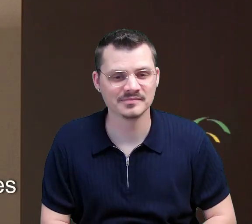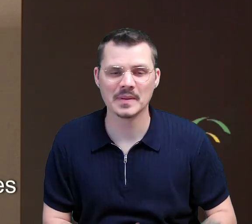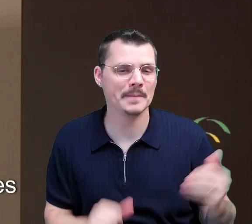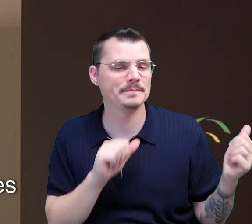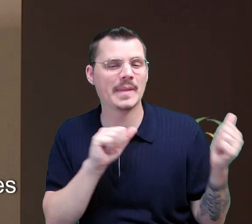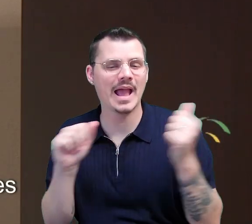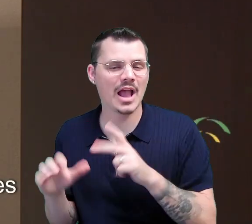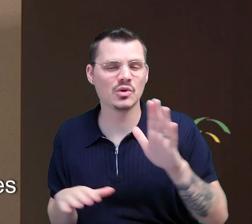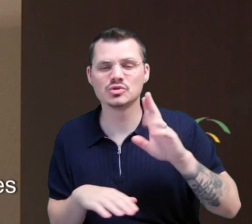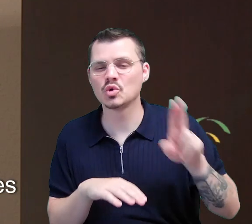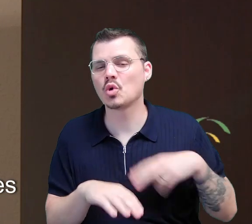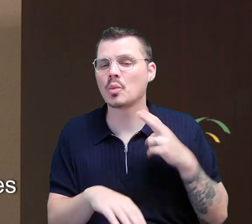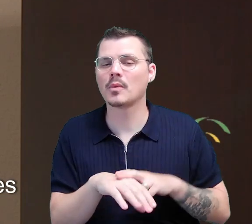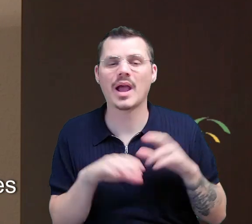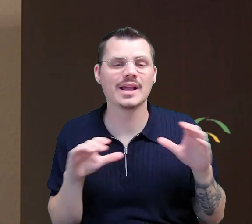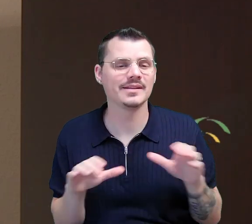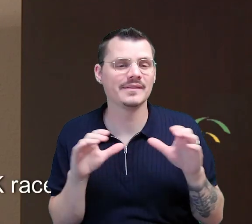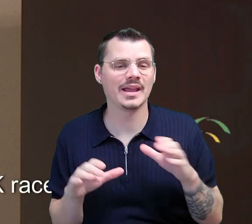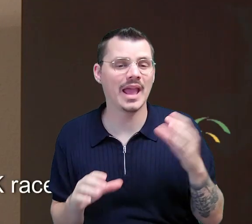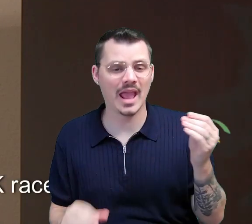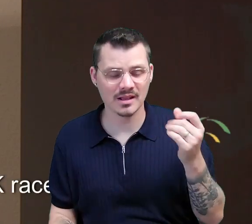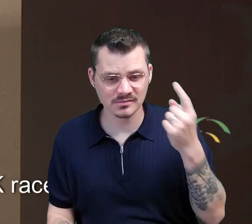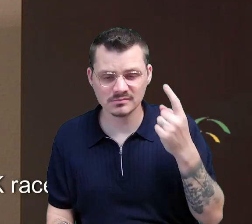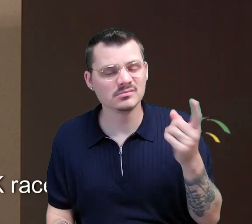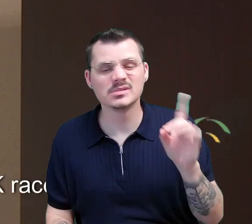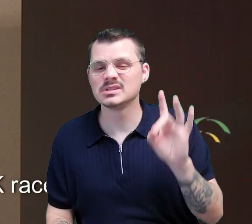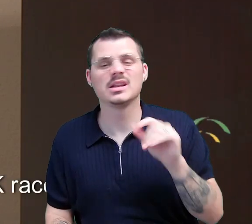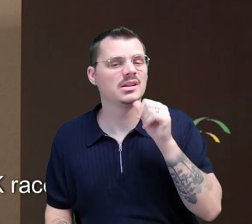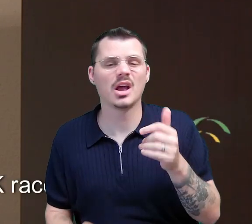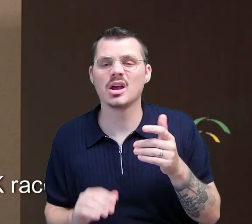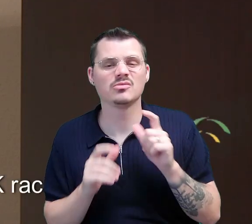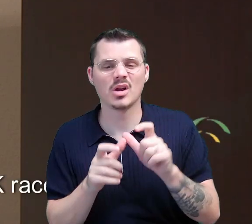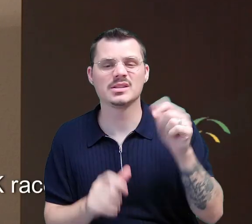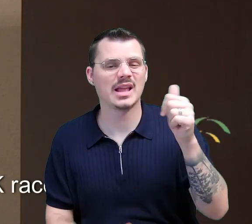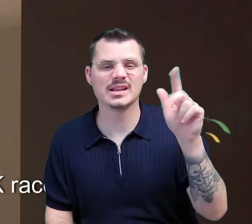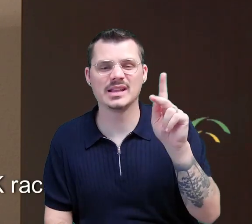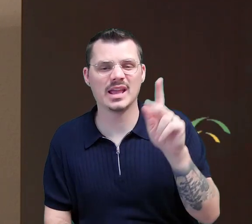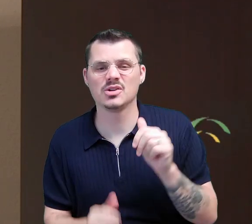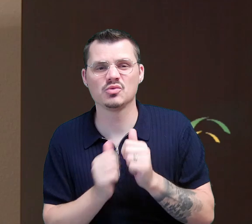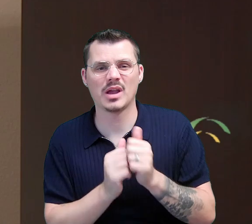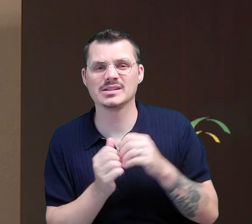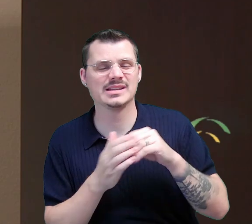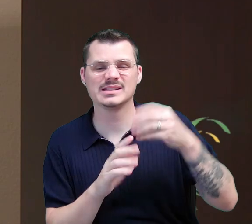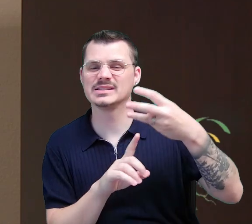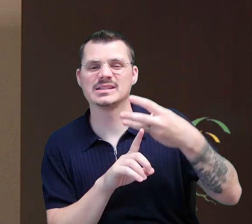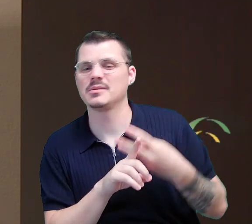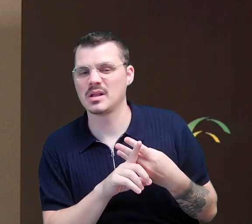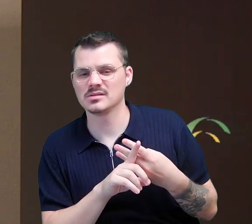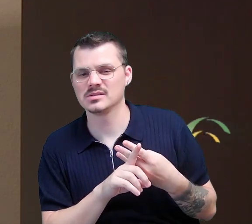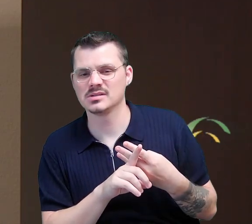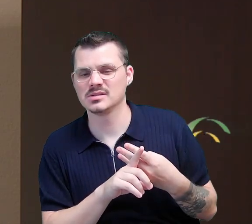Got back to all of her usual activities, and she, however, did not run that 10K race in 6